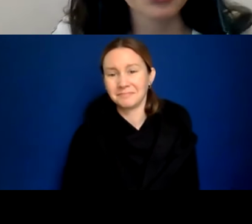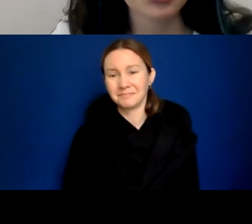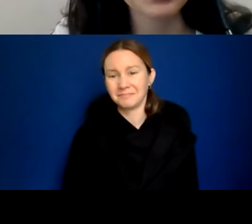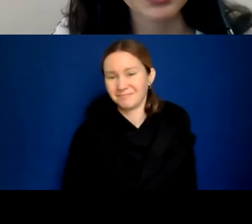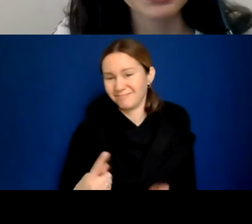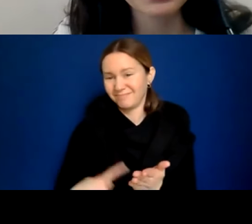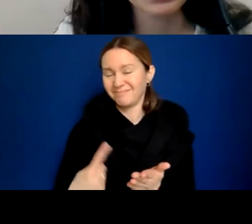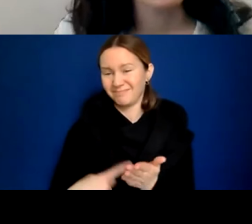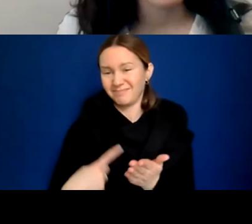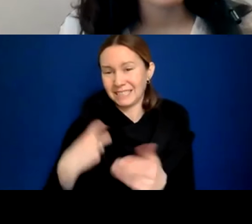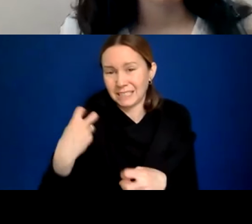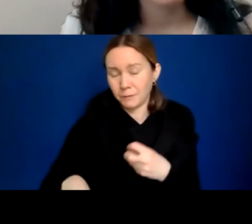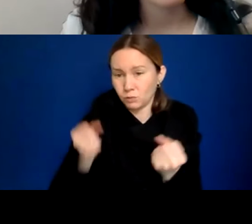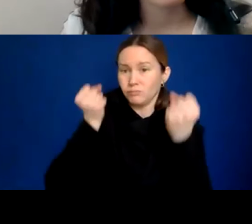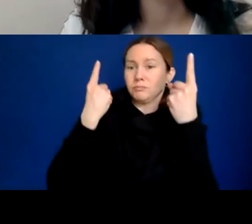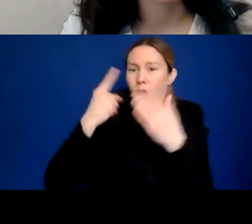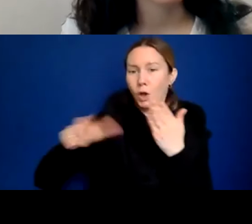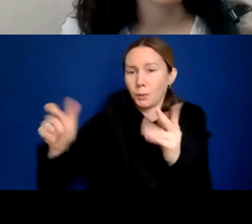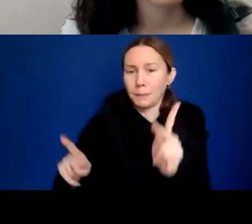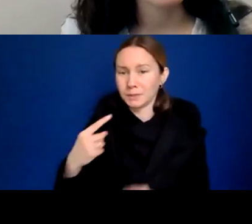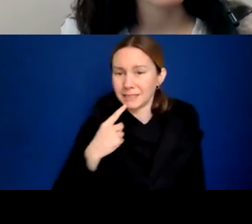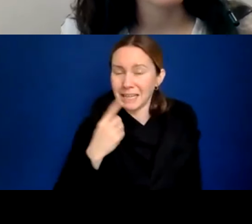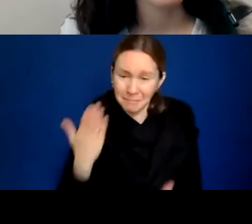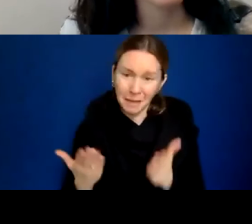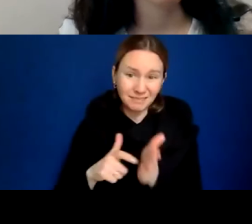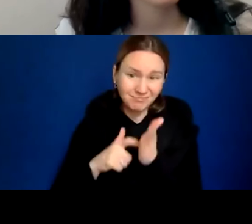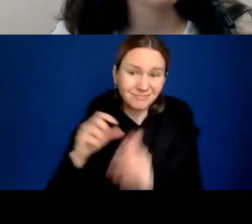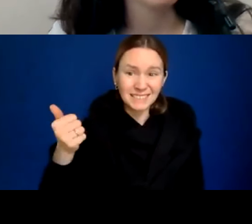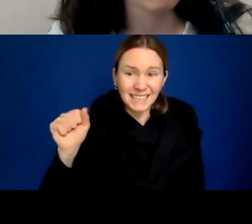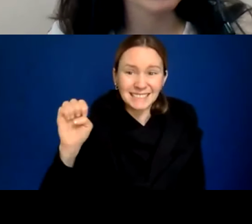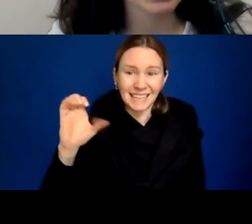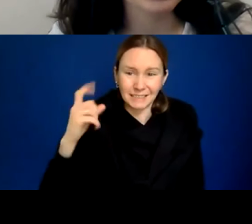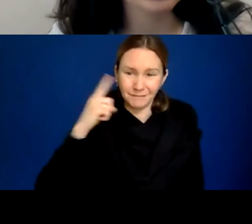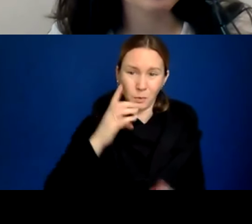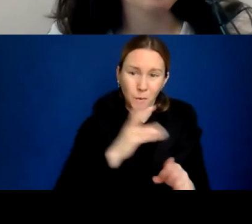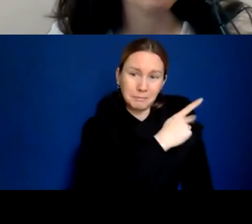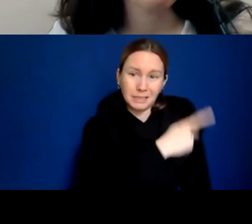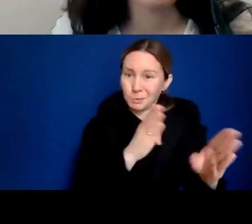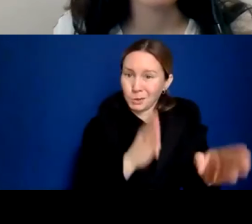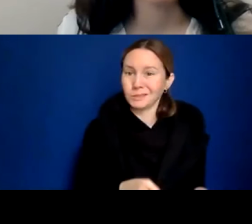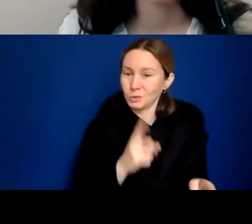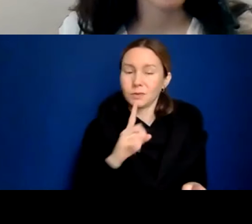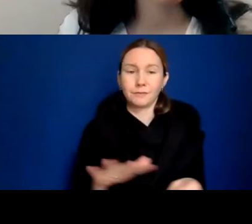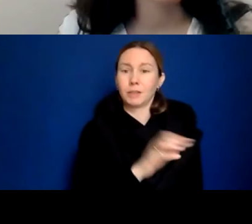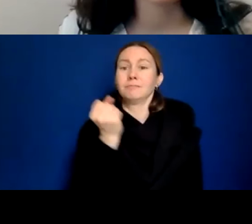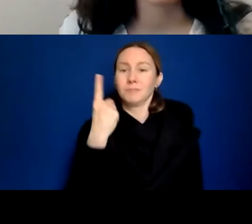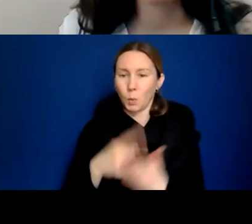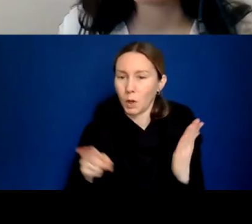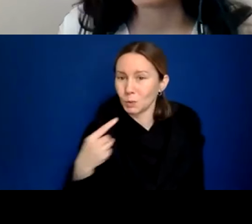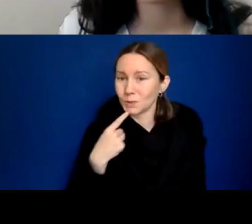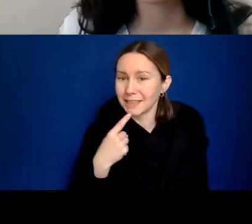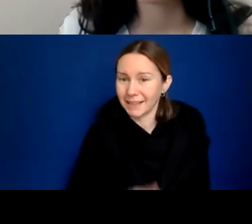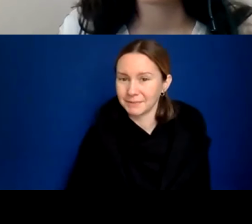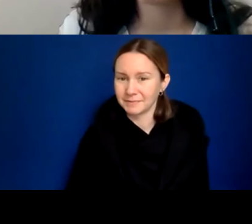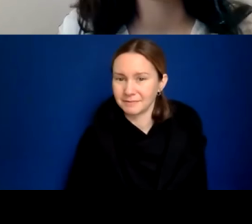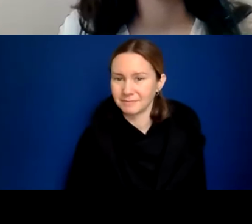comprehend what others are saying. And it might take a good 10 seconds to comprehend what you've said. So after you say that